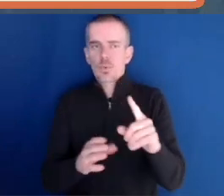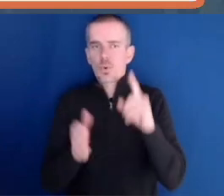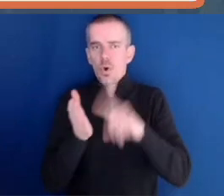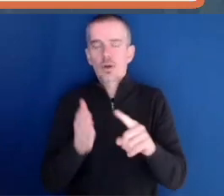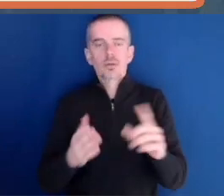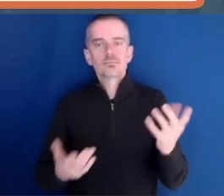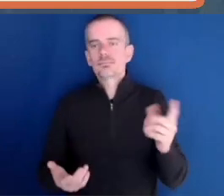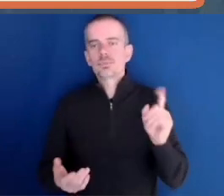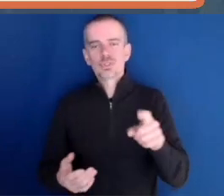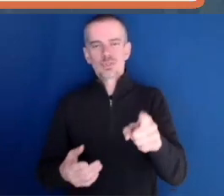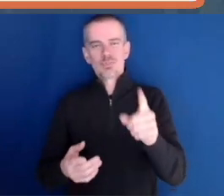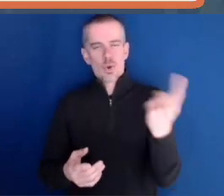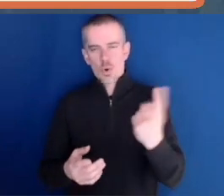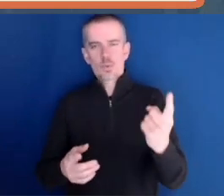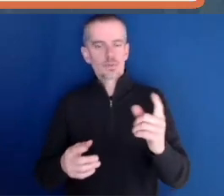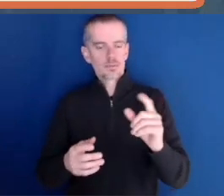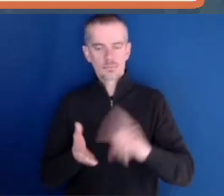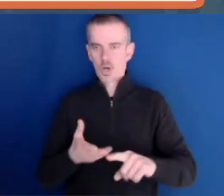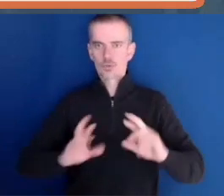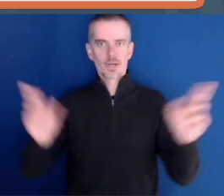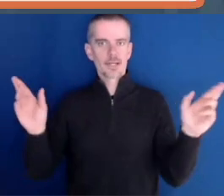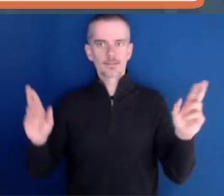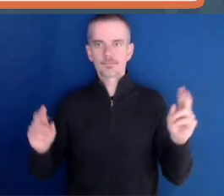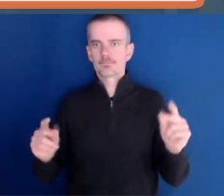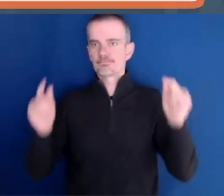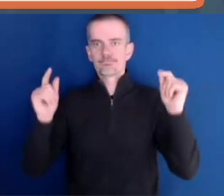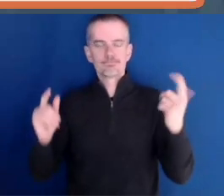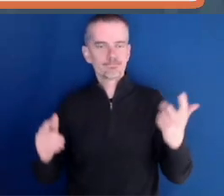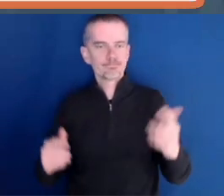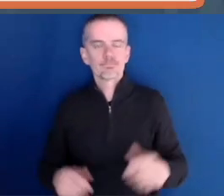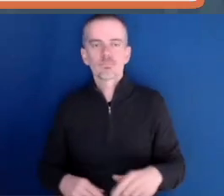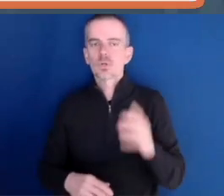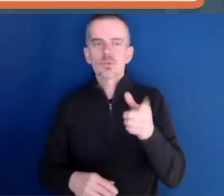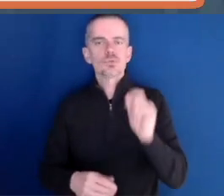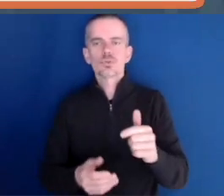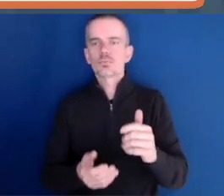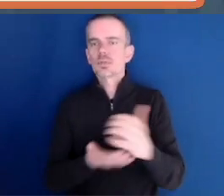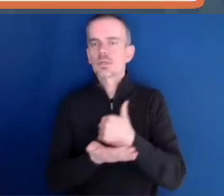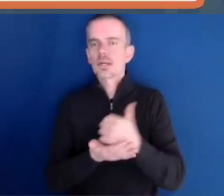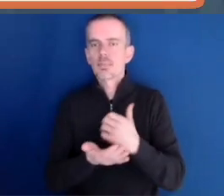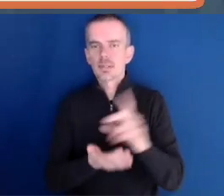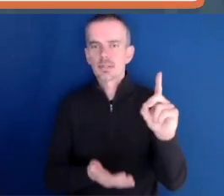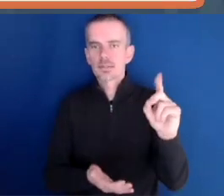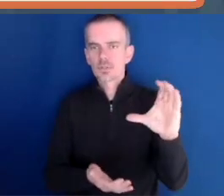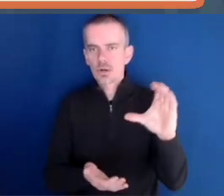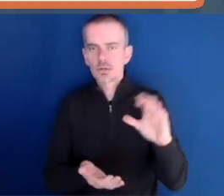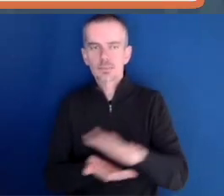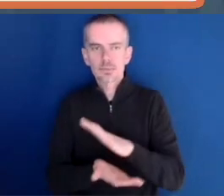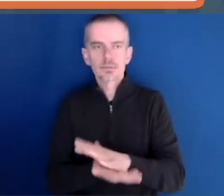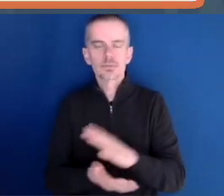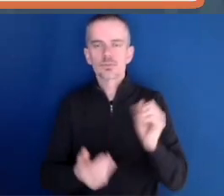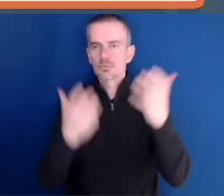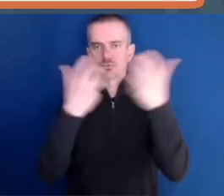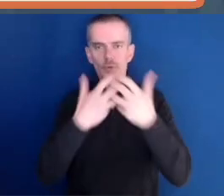of be always audit ready, right? So you should be compiling documents. You should be